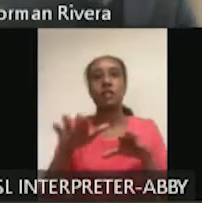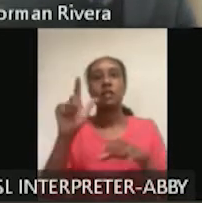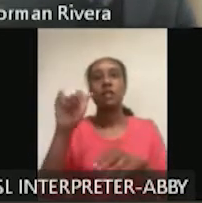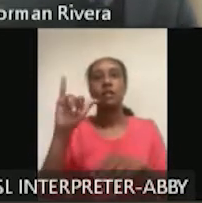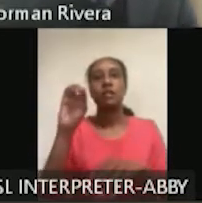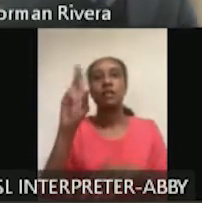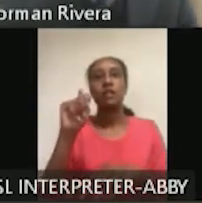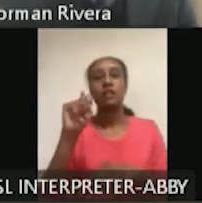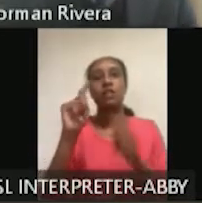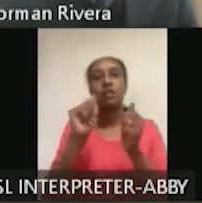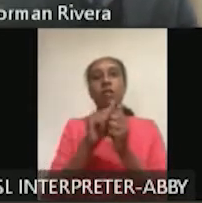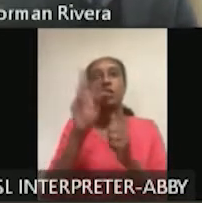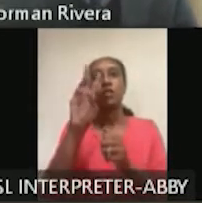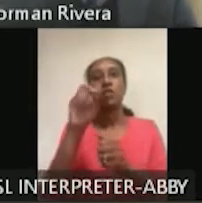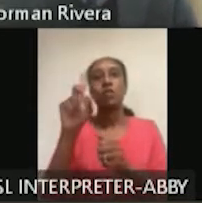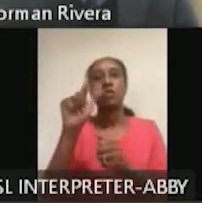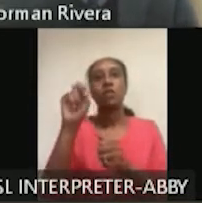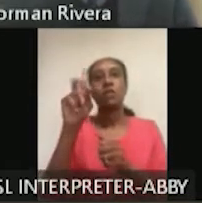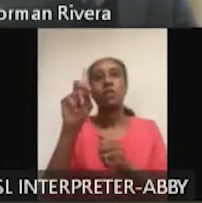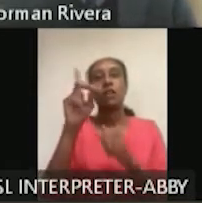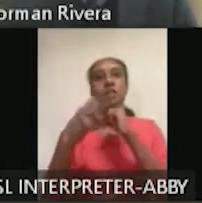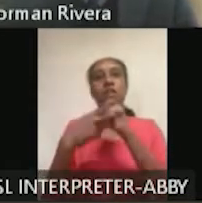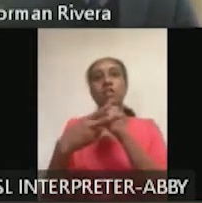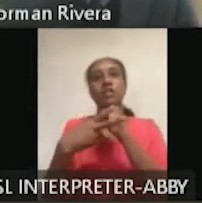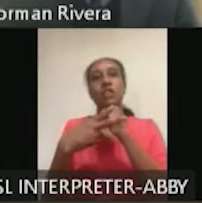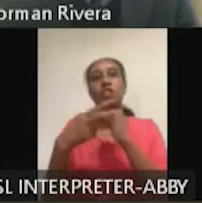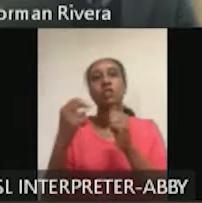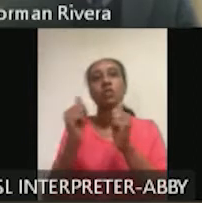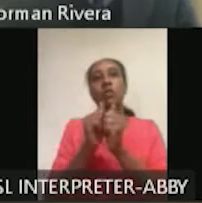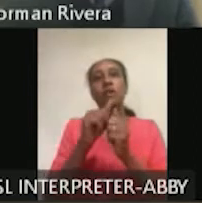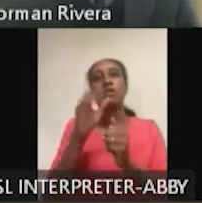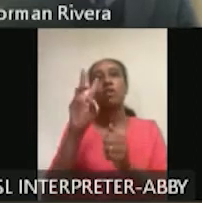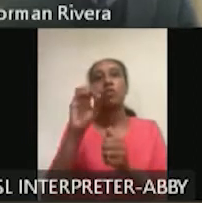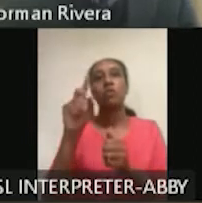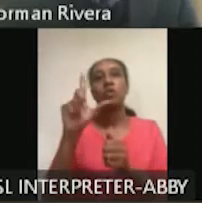required woodland conservation to be met with off-site woodland credits.